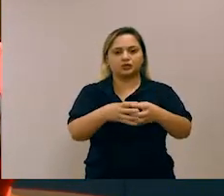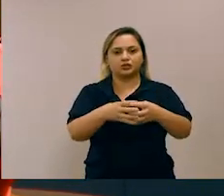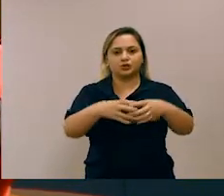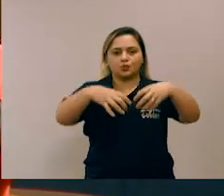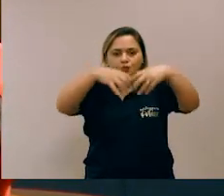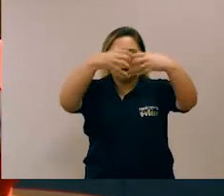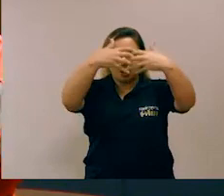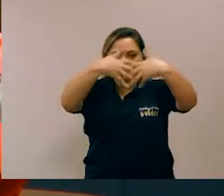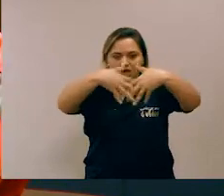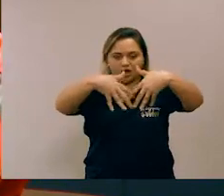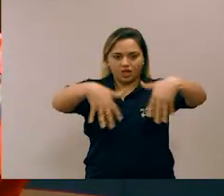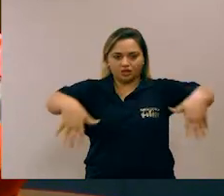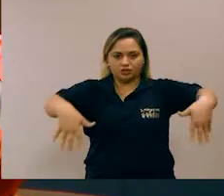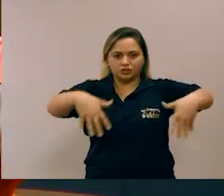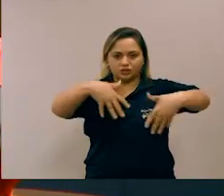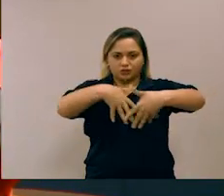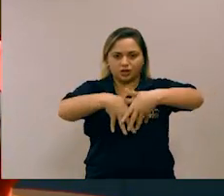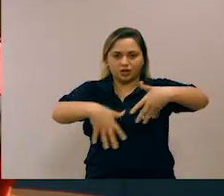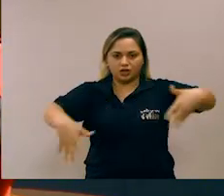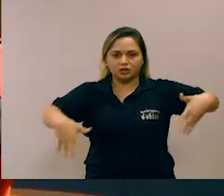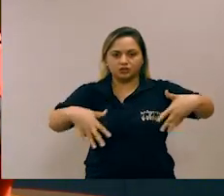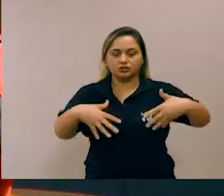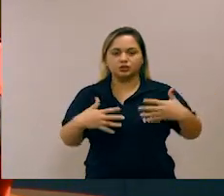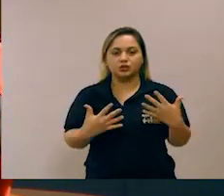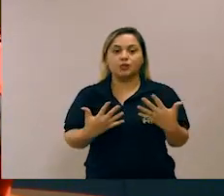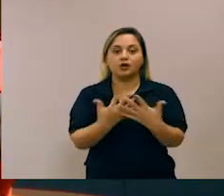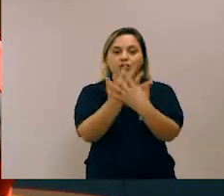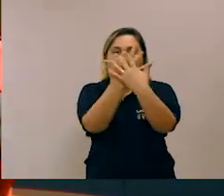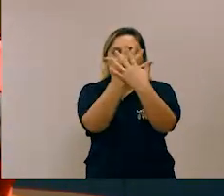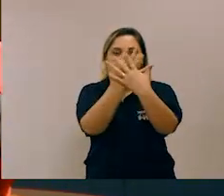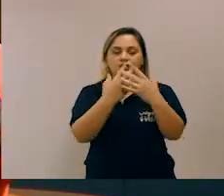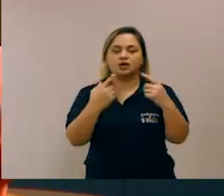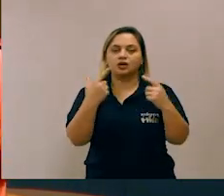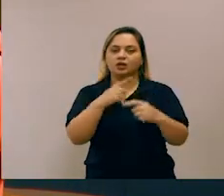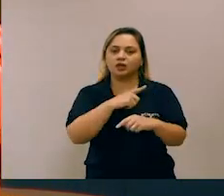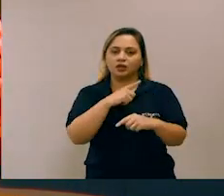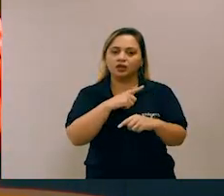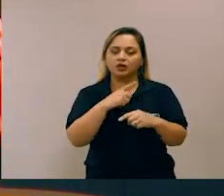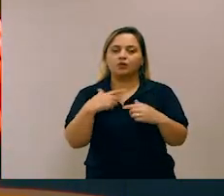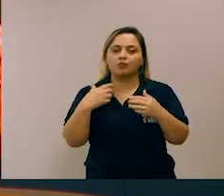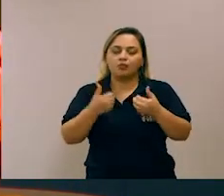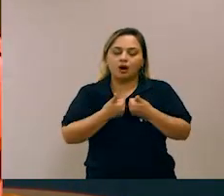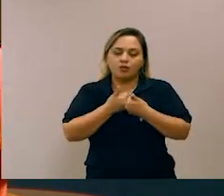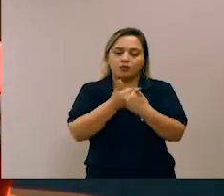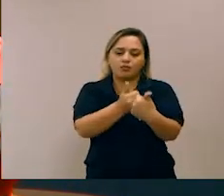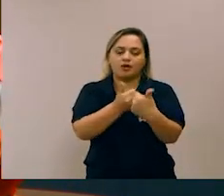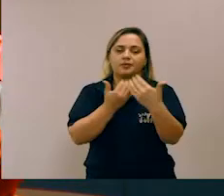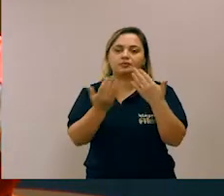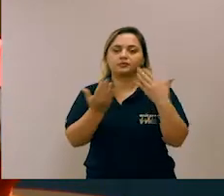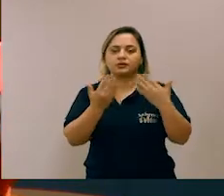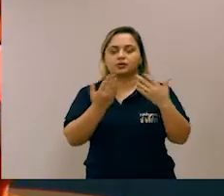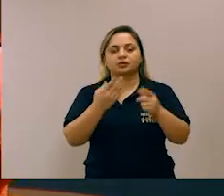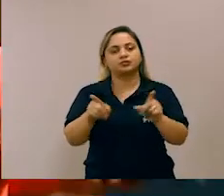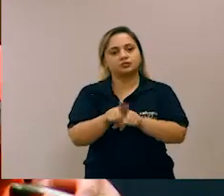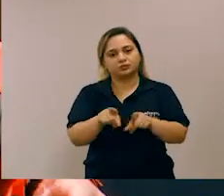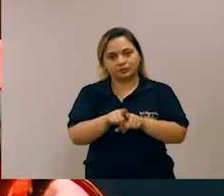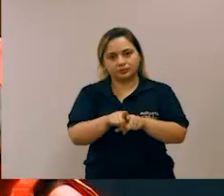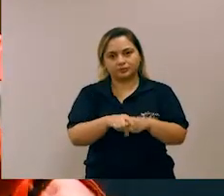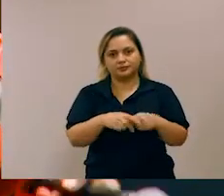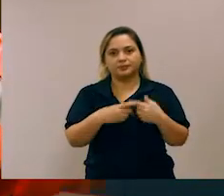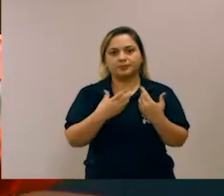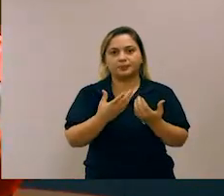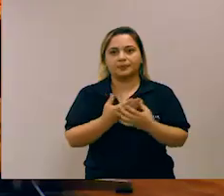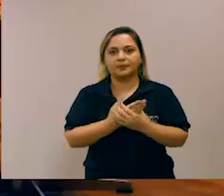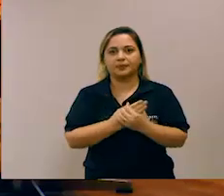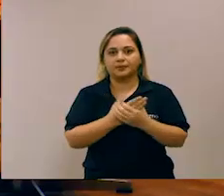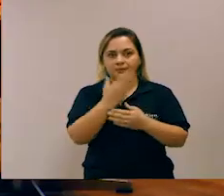the military officer is not only doing the test. The military officer is welcomed by the doctor, received by the